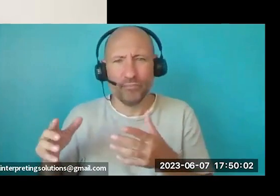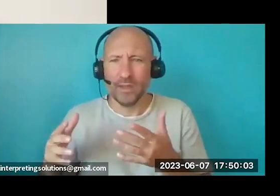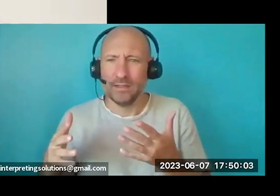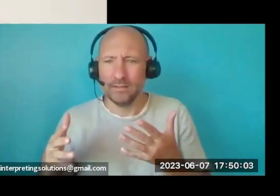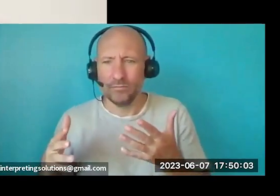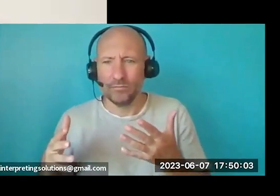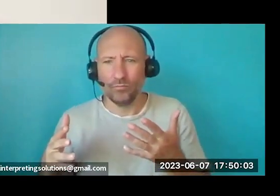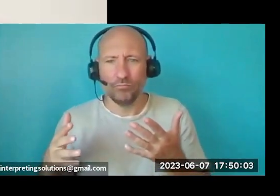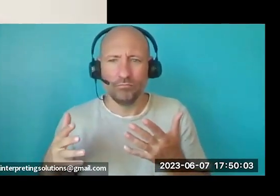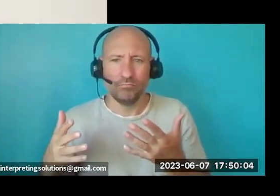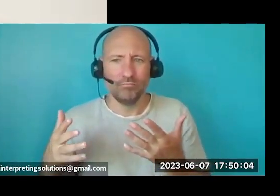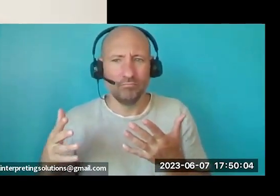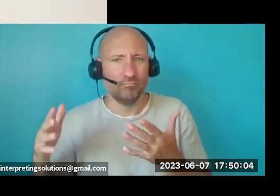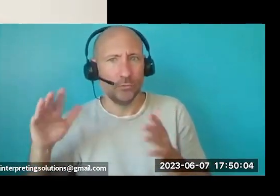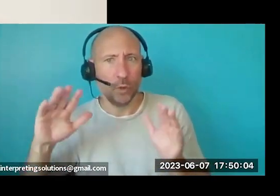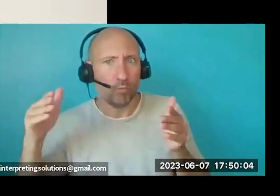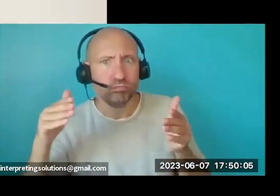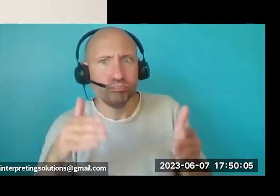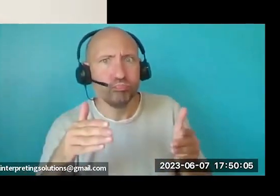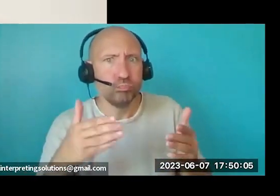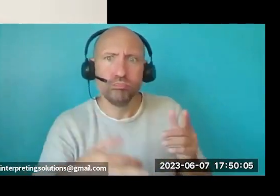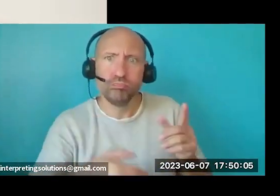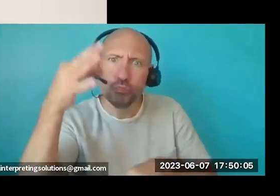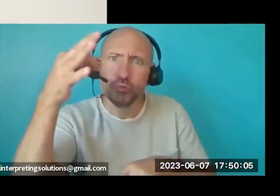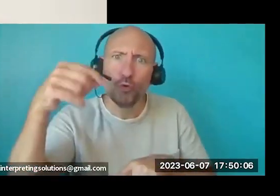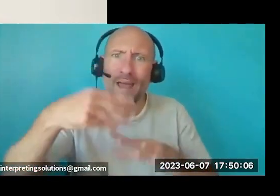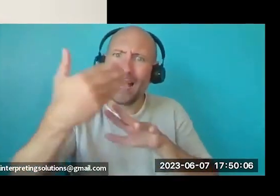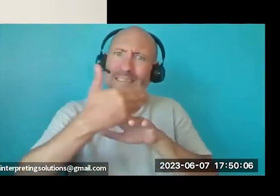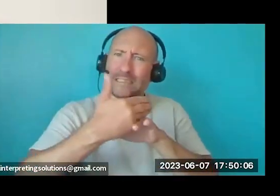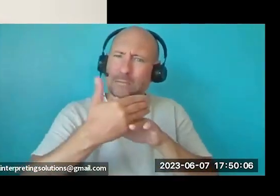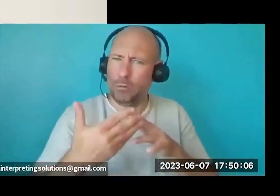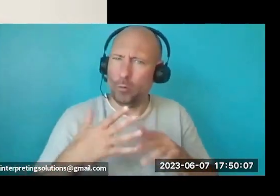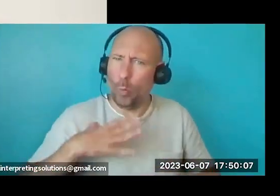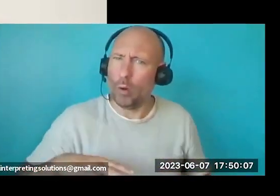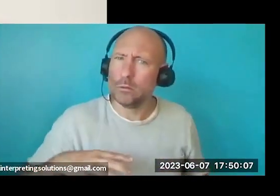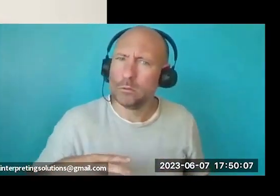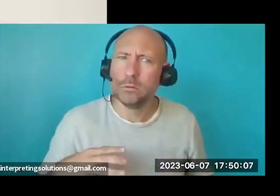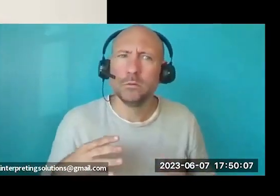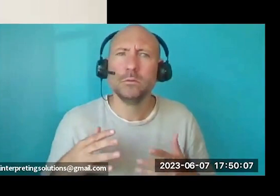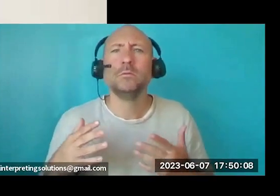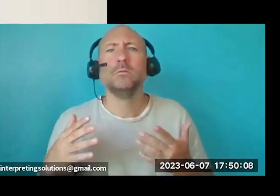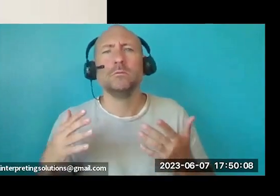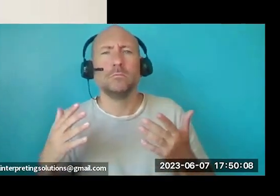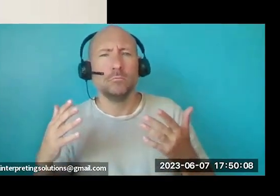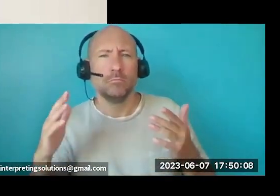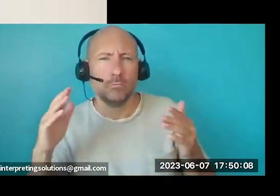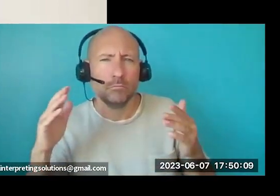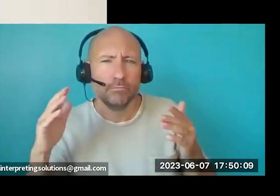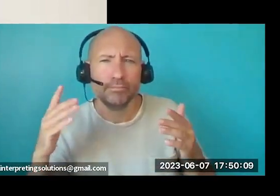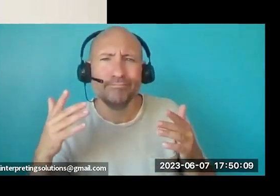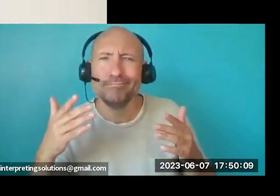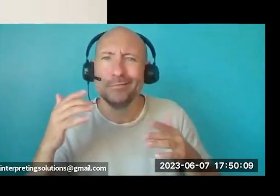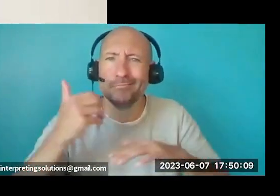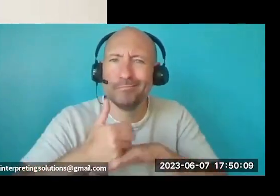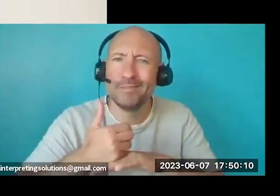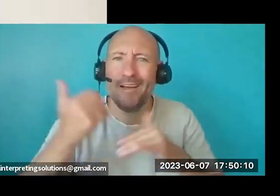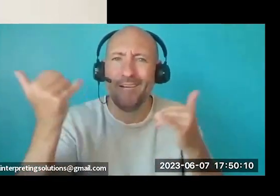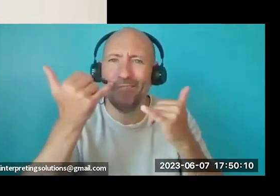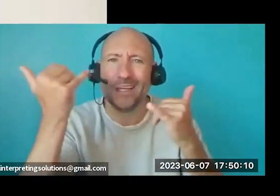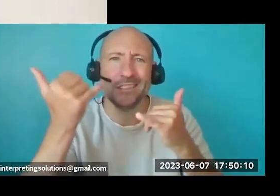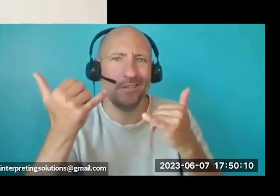also would like to focus on accessibility. And when we focus on accessibility at festivals,